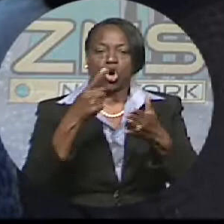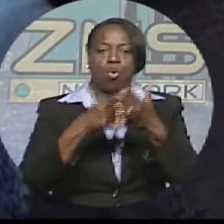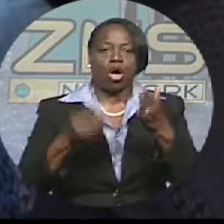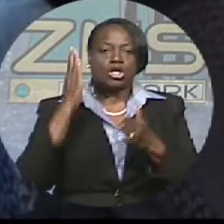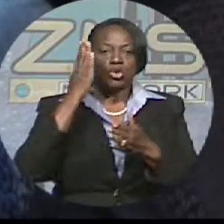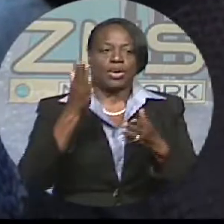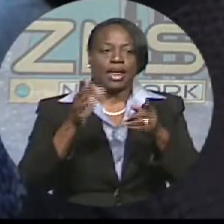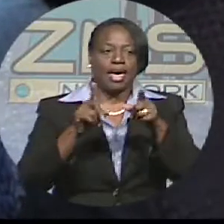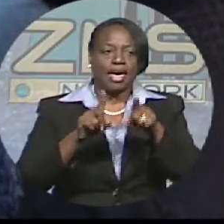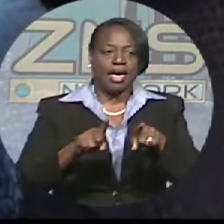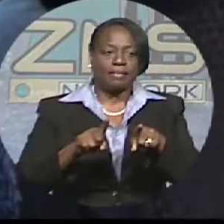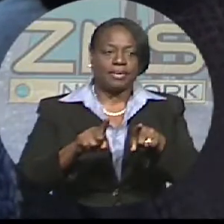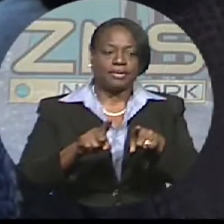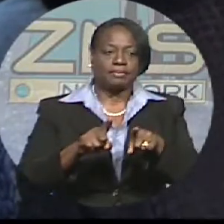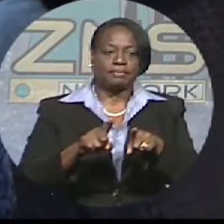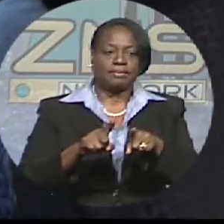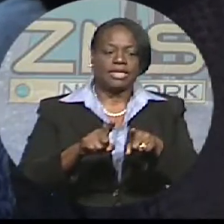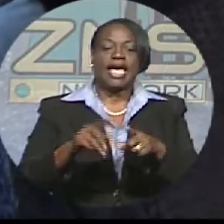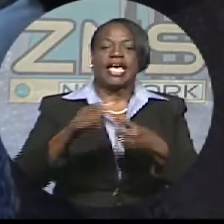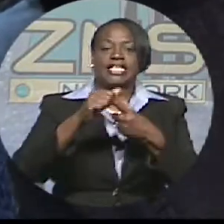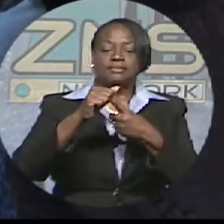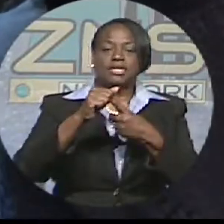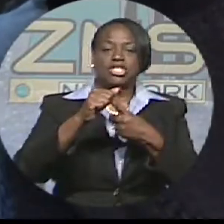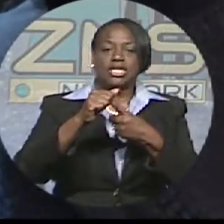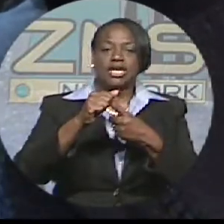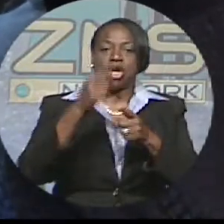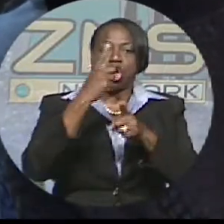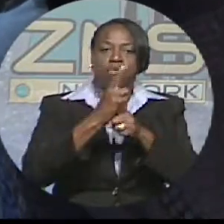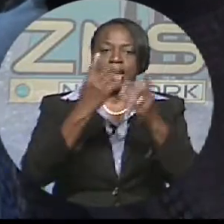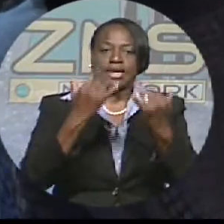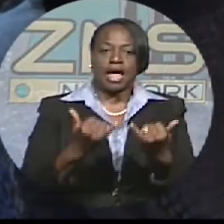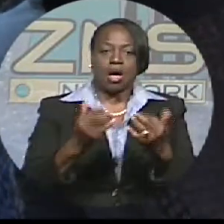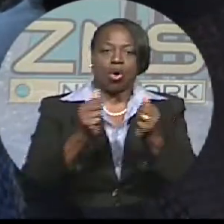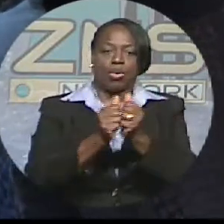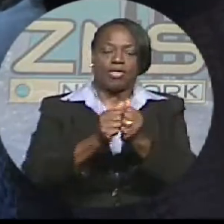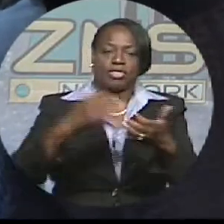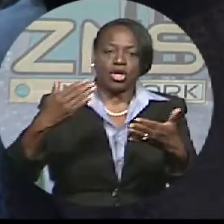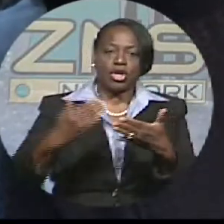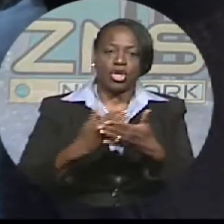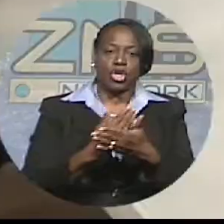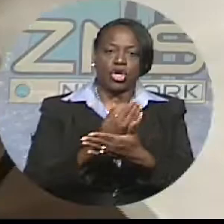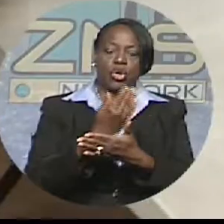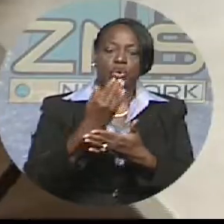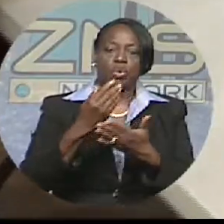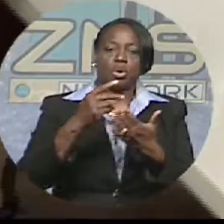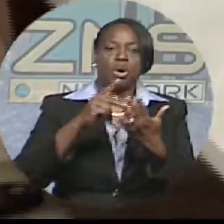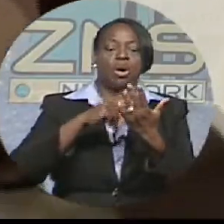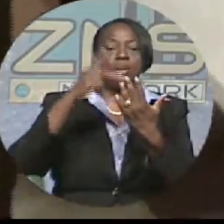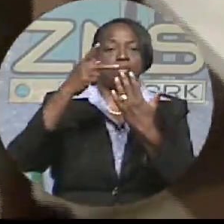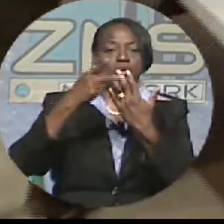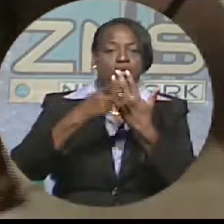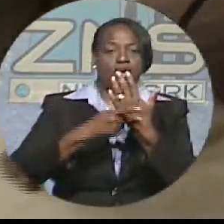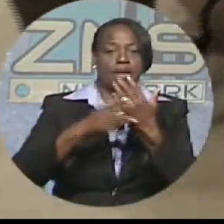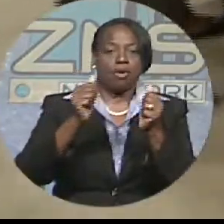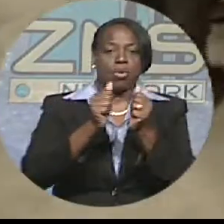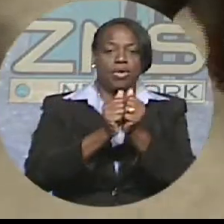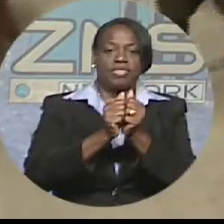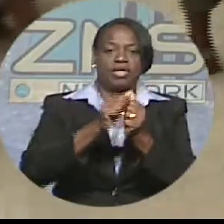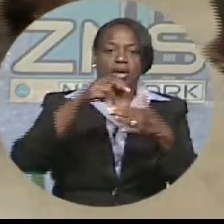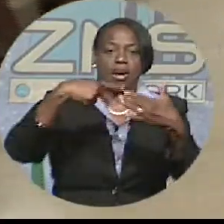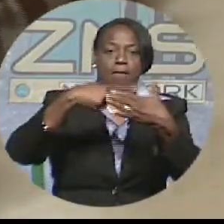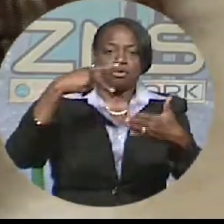happen. Particularly right now with this new program that we have with the prepaid card, where it